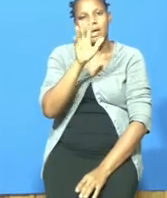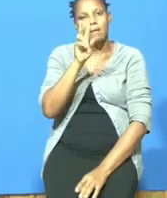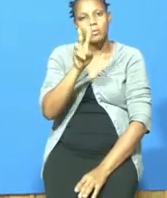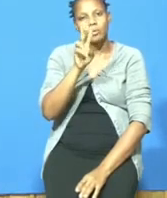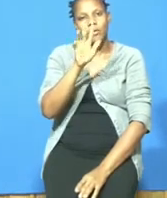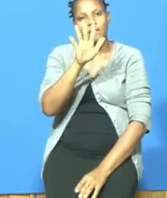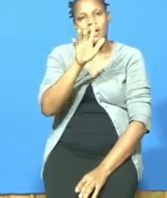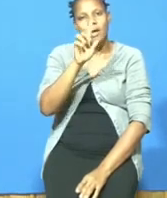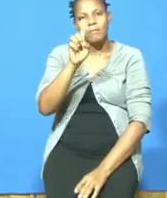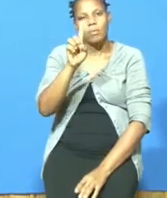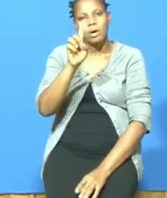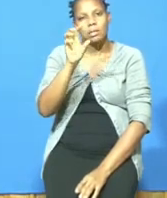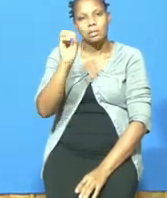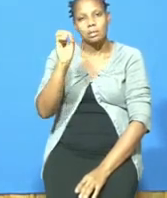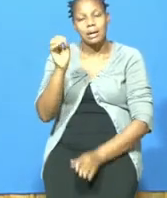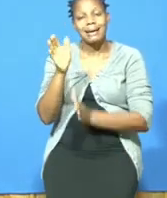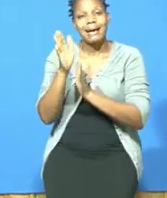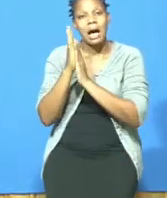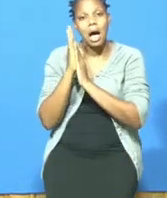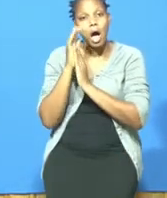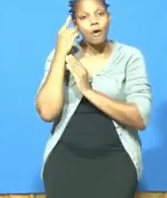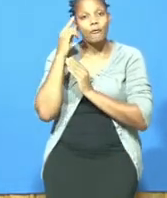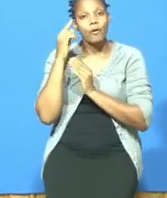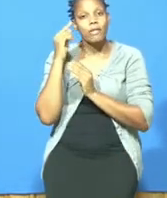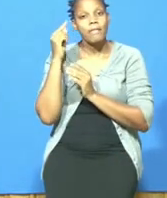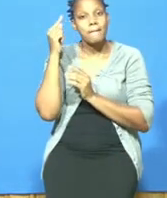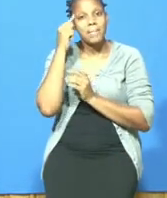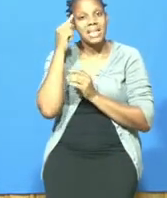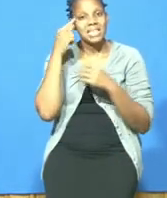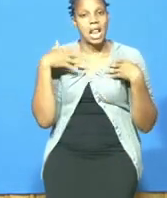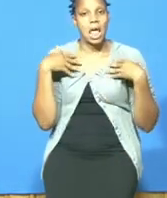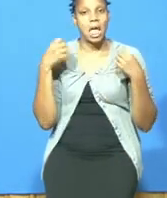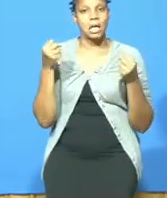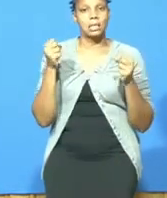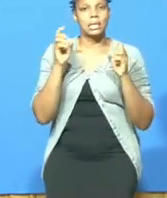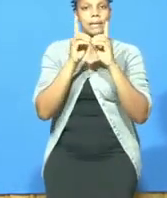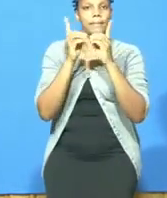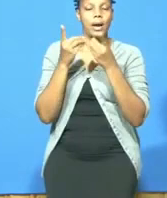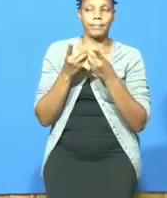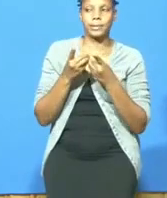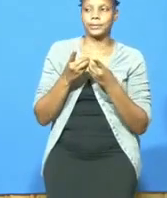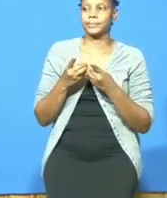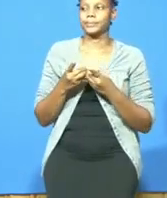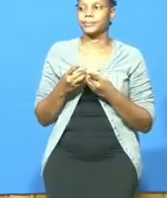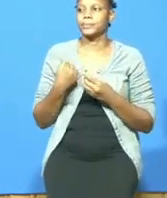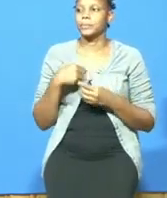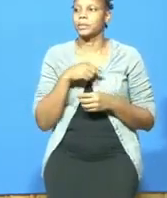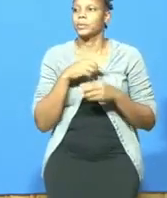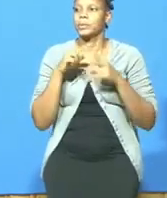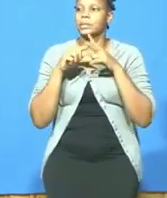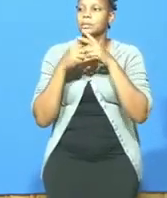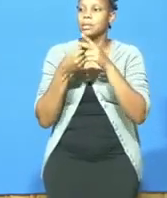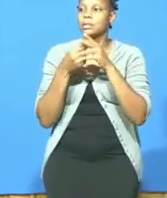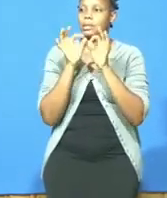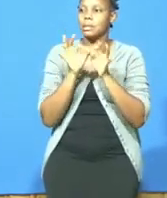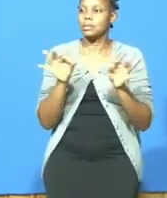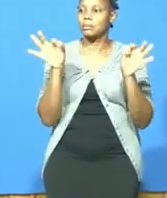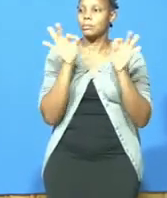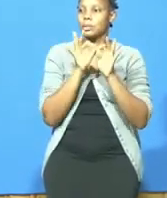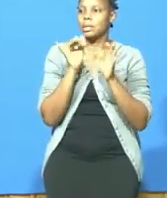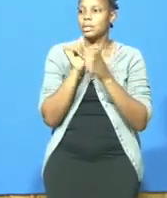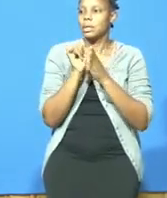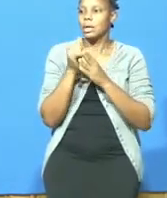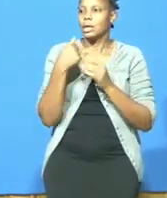876-952-5100 and ask for the mental health department. Now, as we get started, I think it's critical for us to